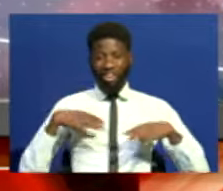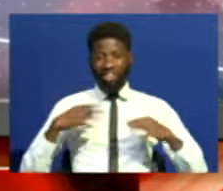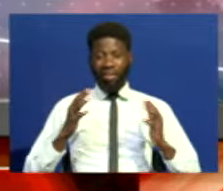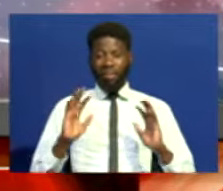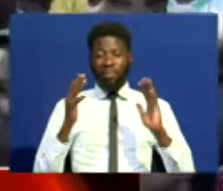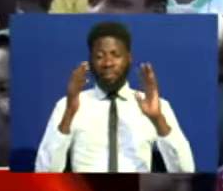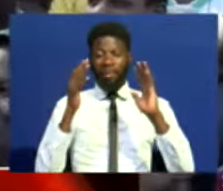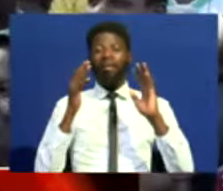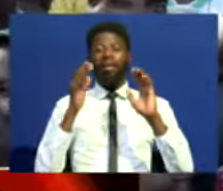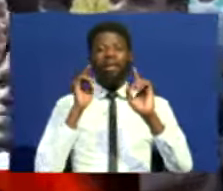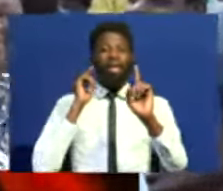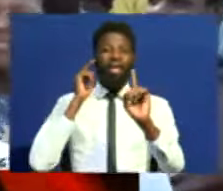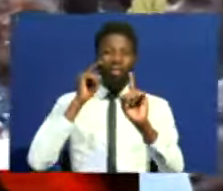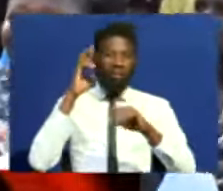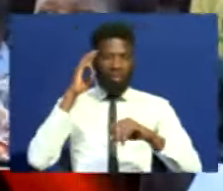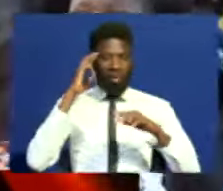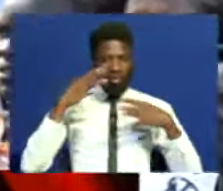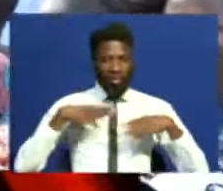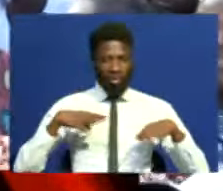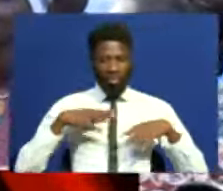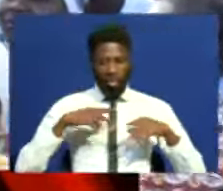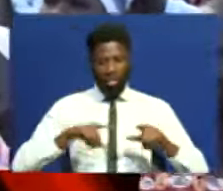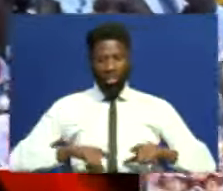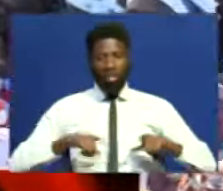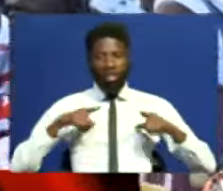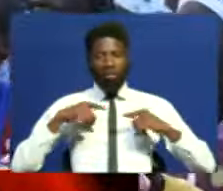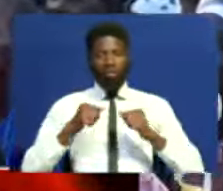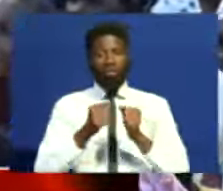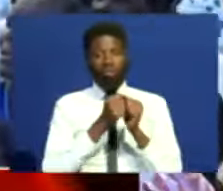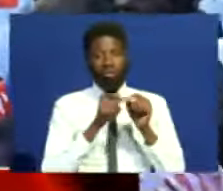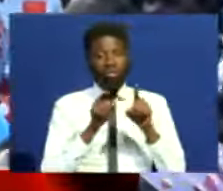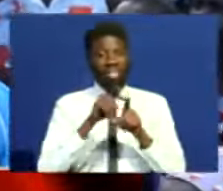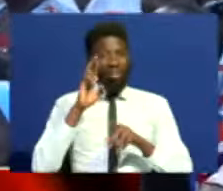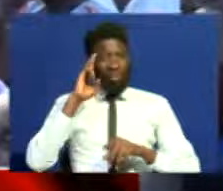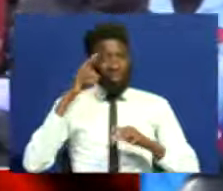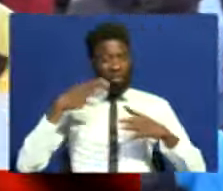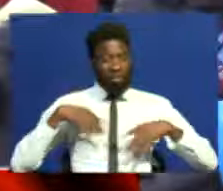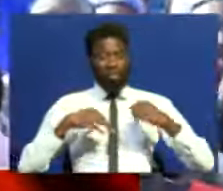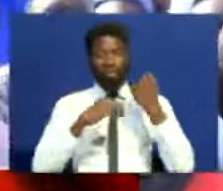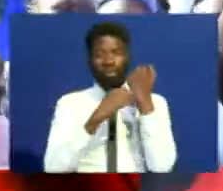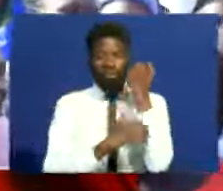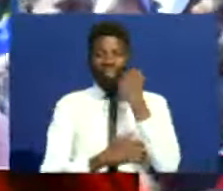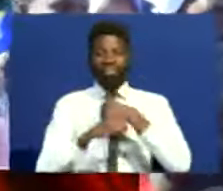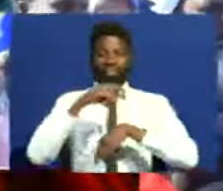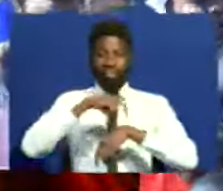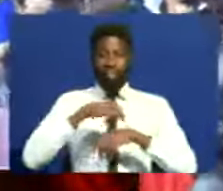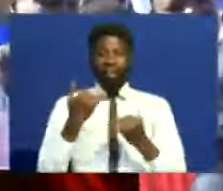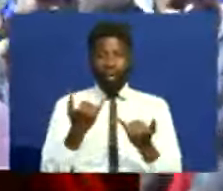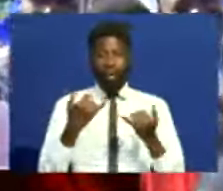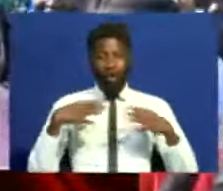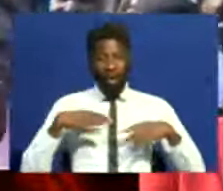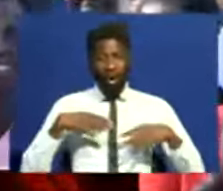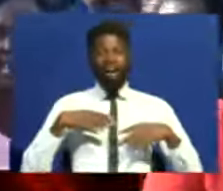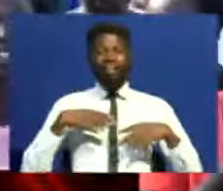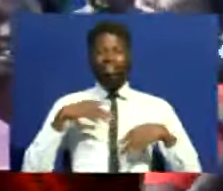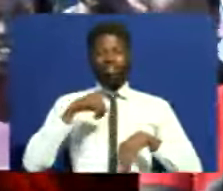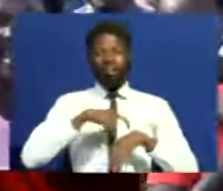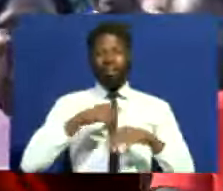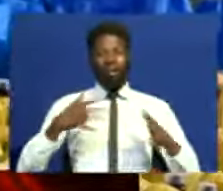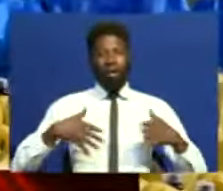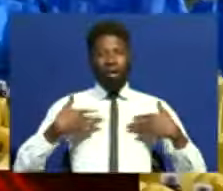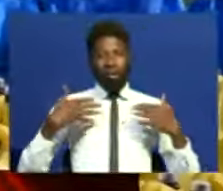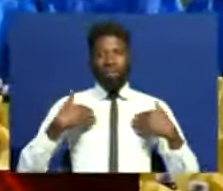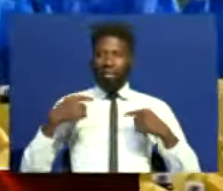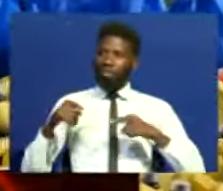people living together and remembering the ones in need this season of happiness. Area leadership appreciates the donation, terming it